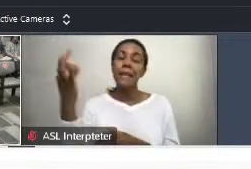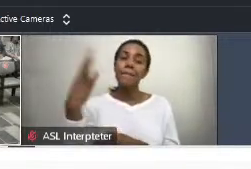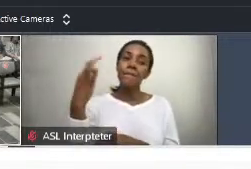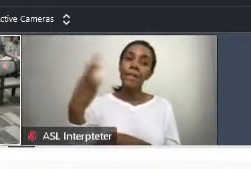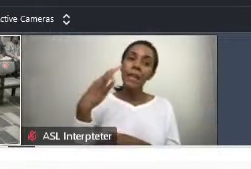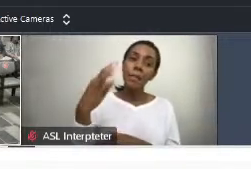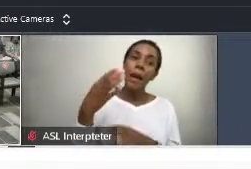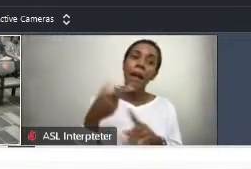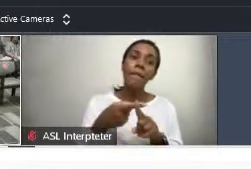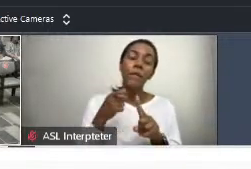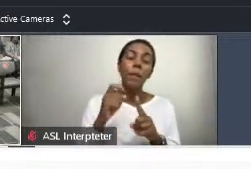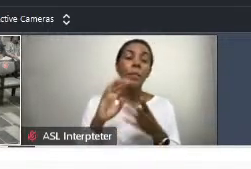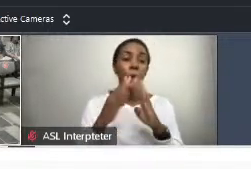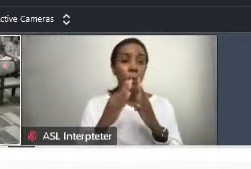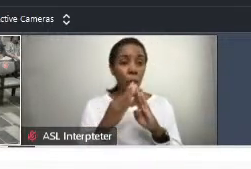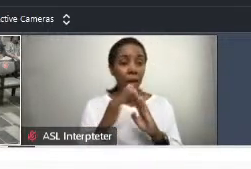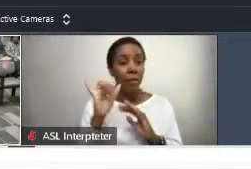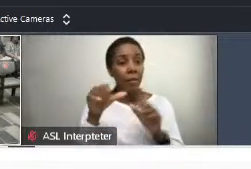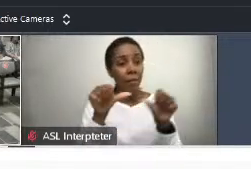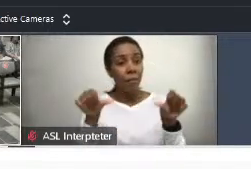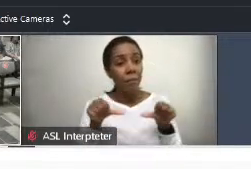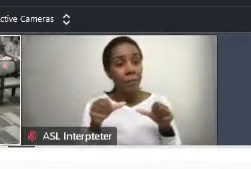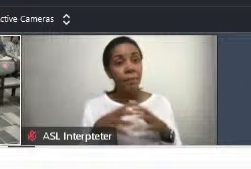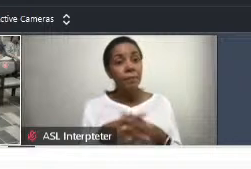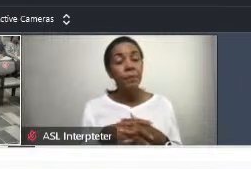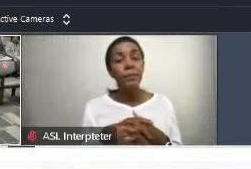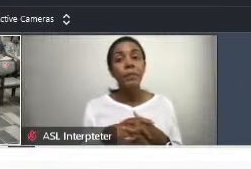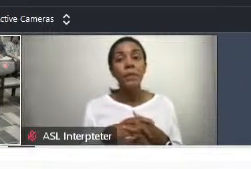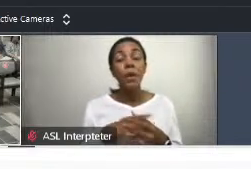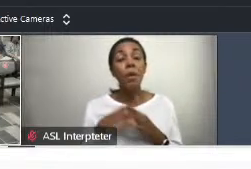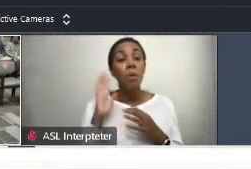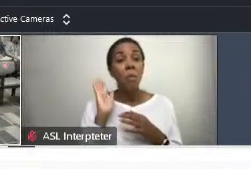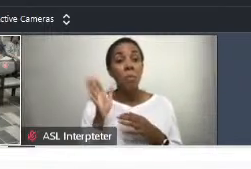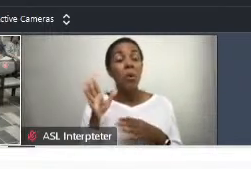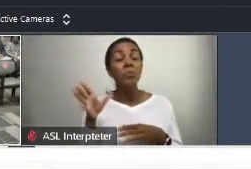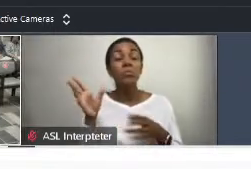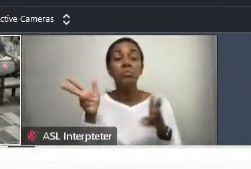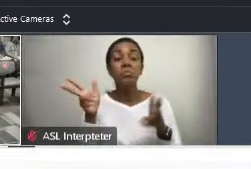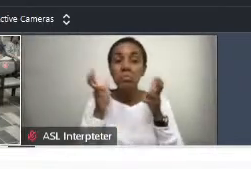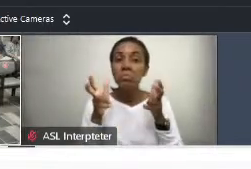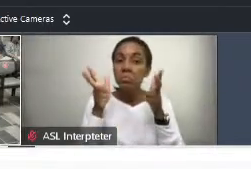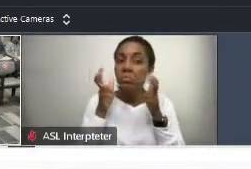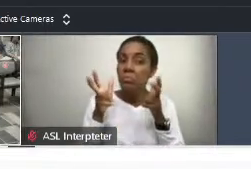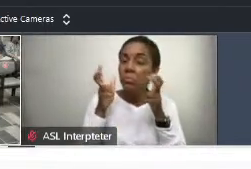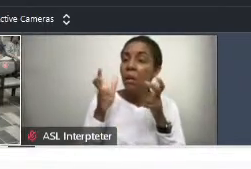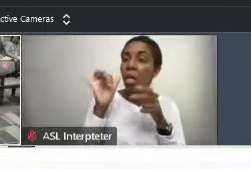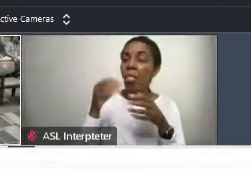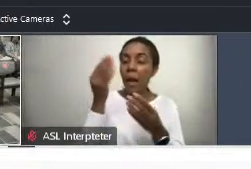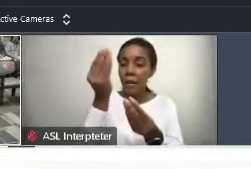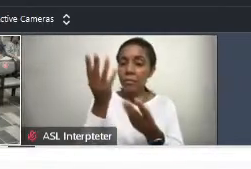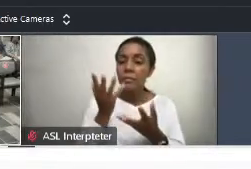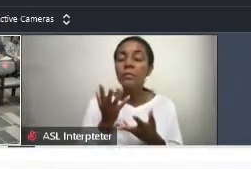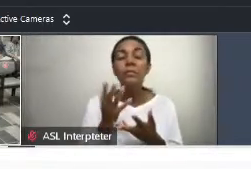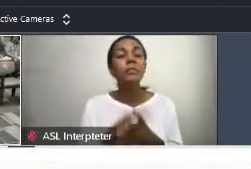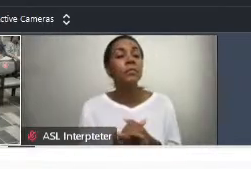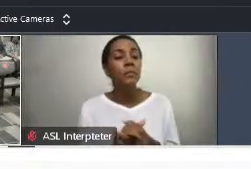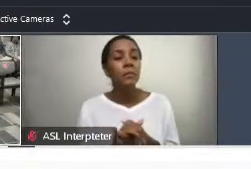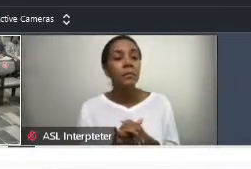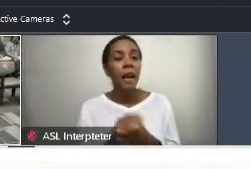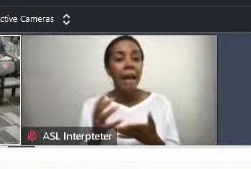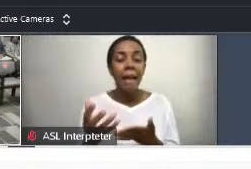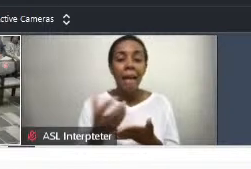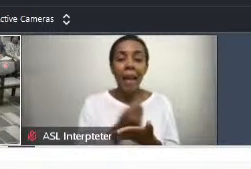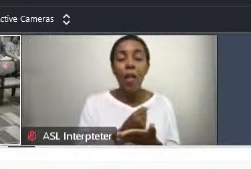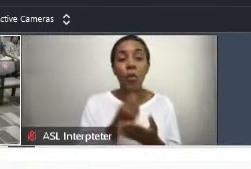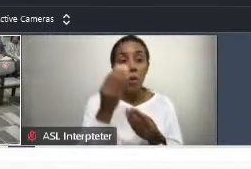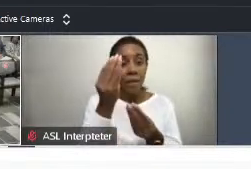residences and the community in that area. So we'll take that information in, gather the necessary information, and then